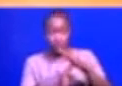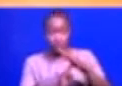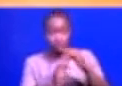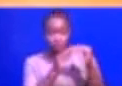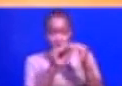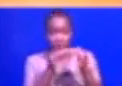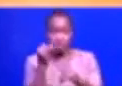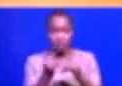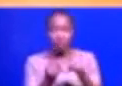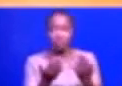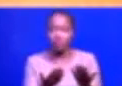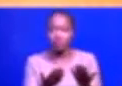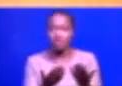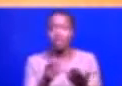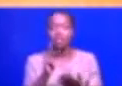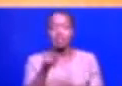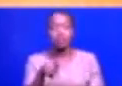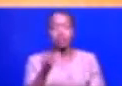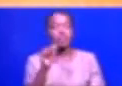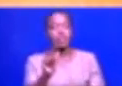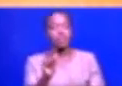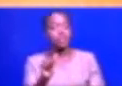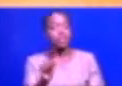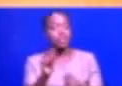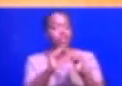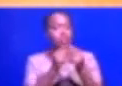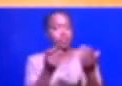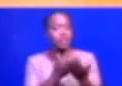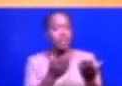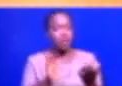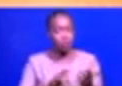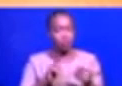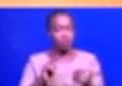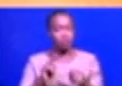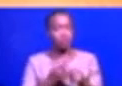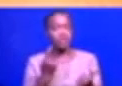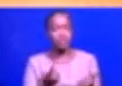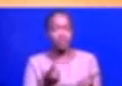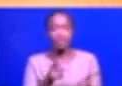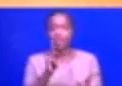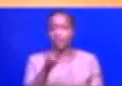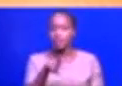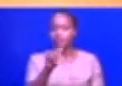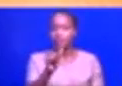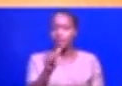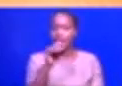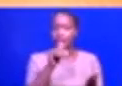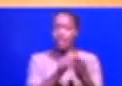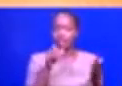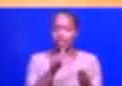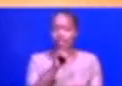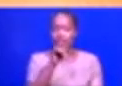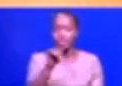got the finals. Both KPA teams are there, but let's go with the women's team first. KPA, they'll be playing against ZTech,